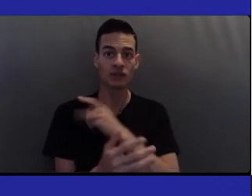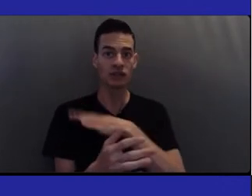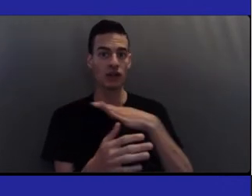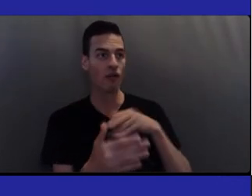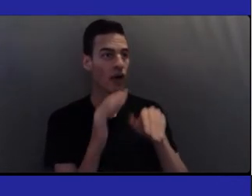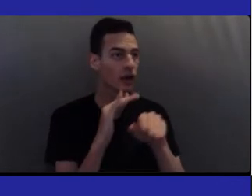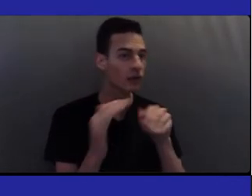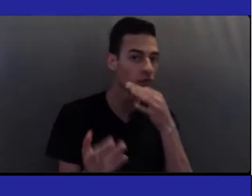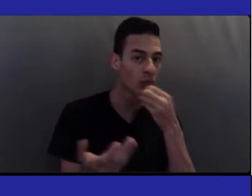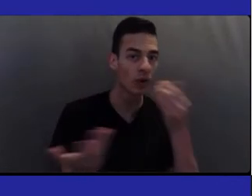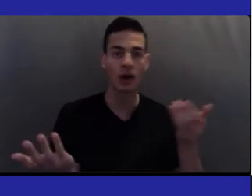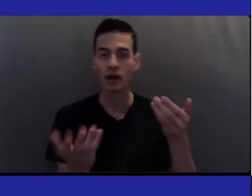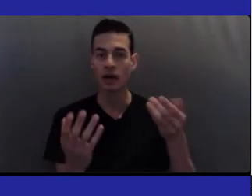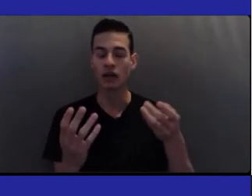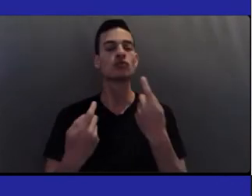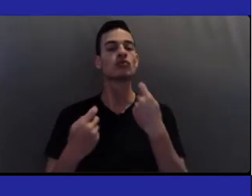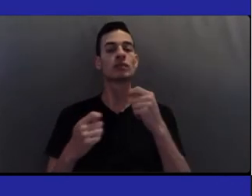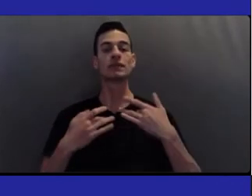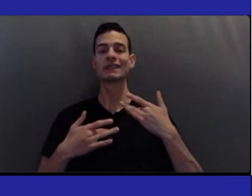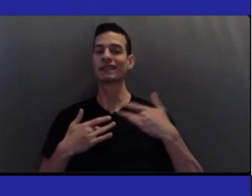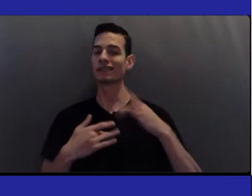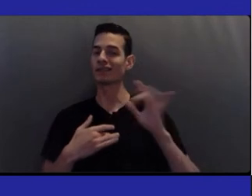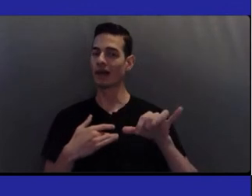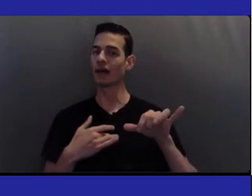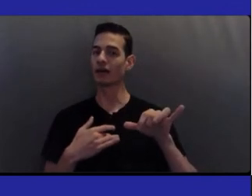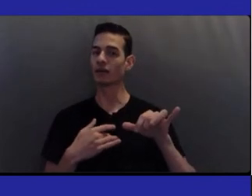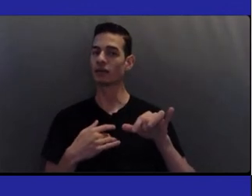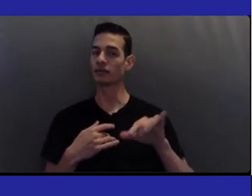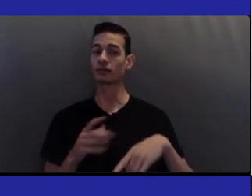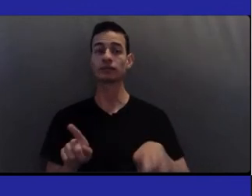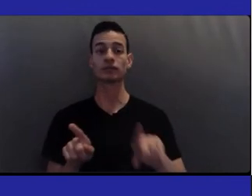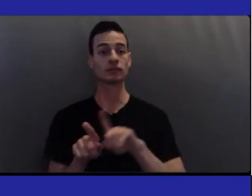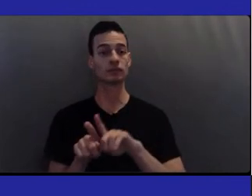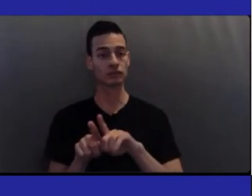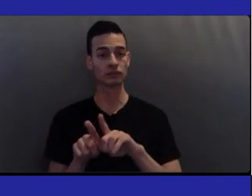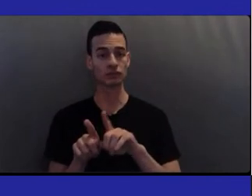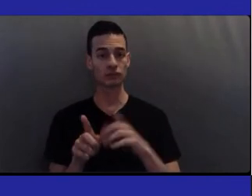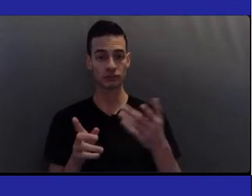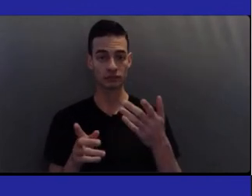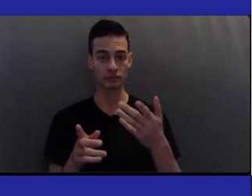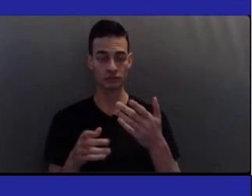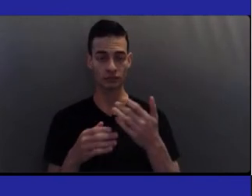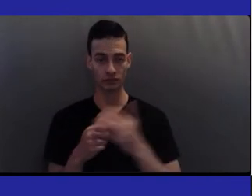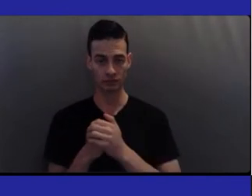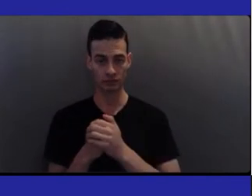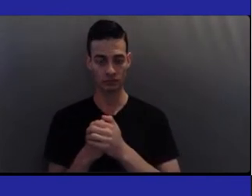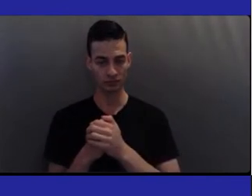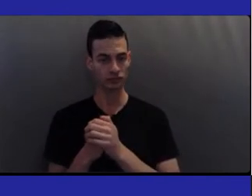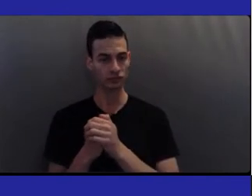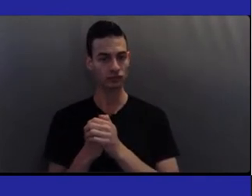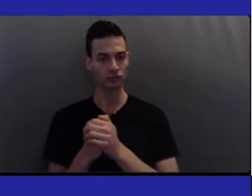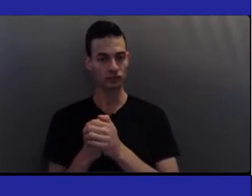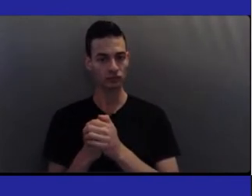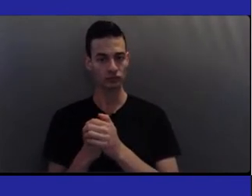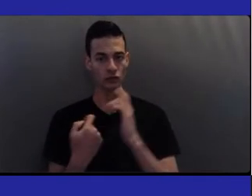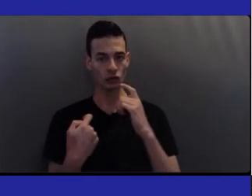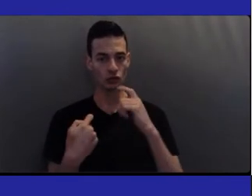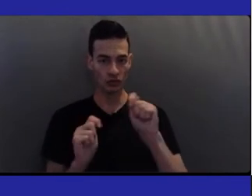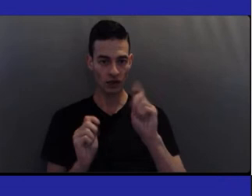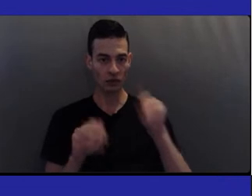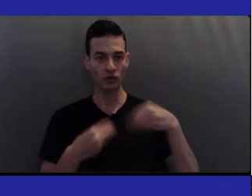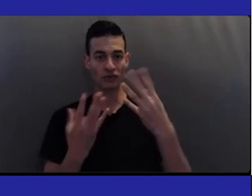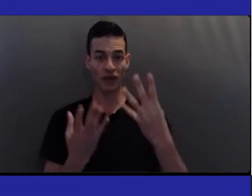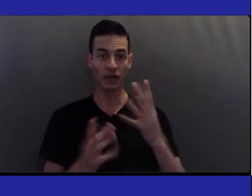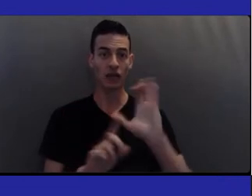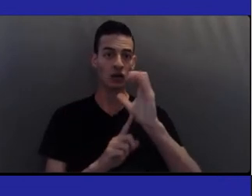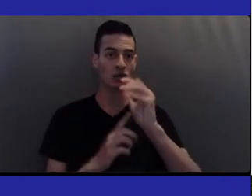to their cost consciousness and the need to provide healthy, affordable, culturally sensitive options in all